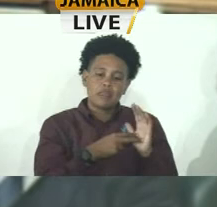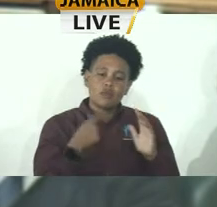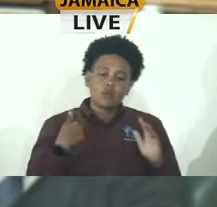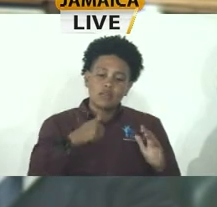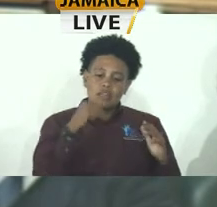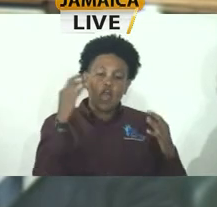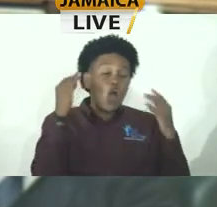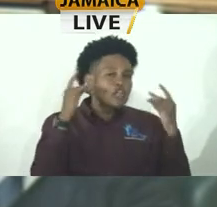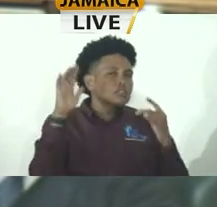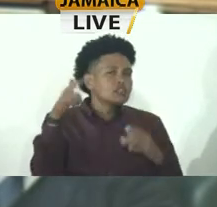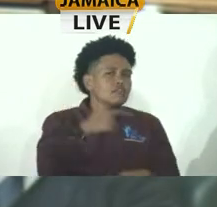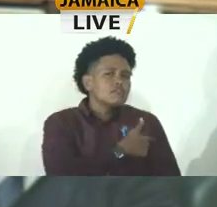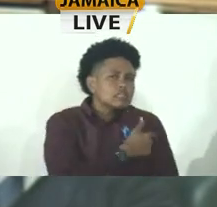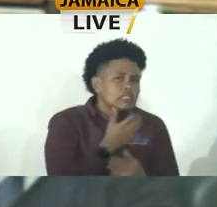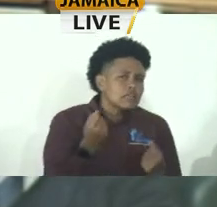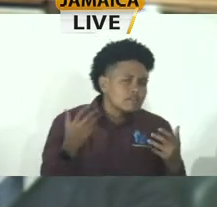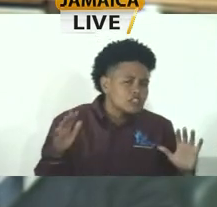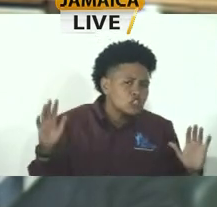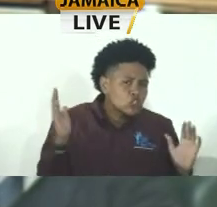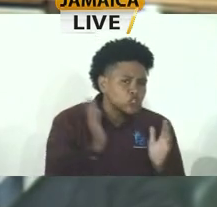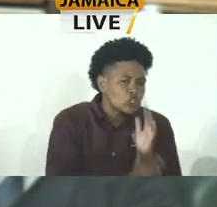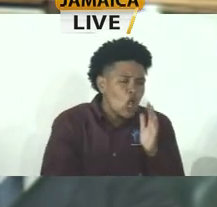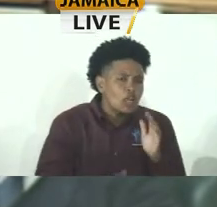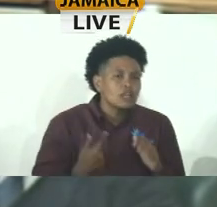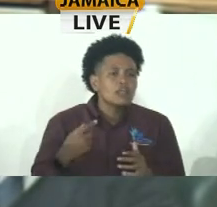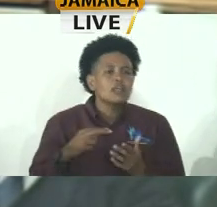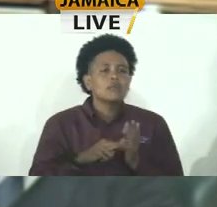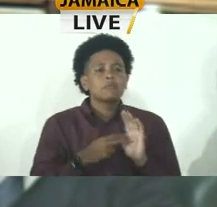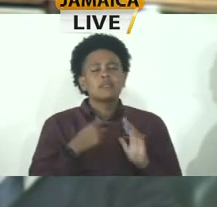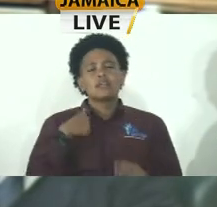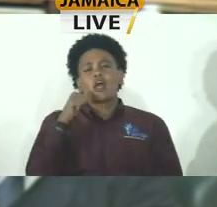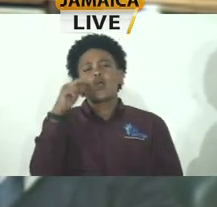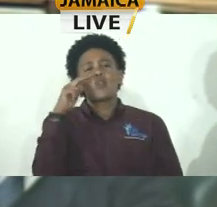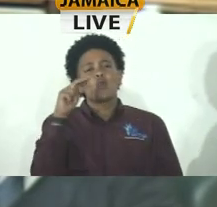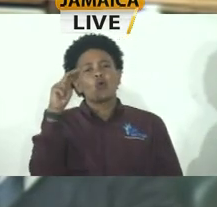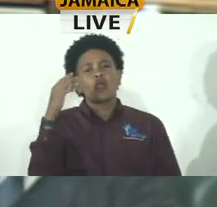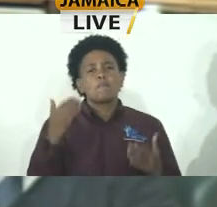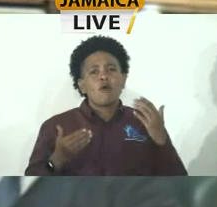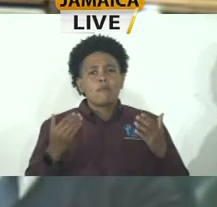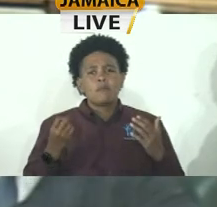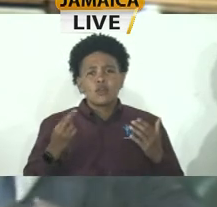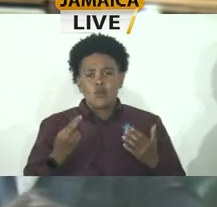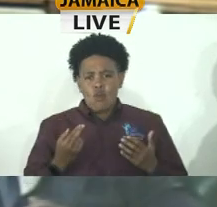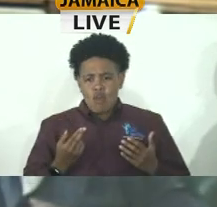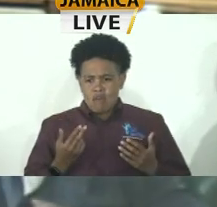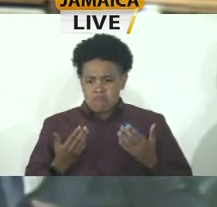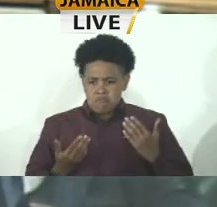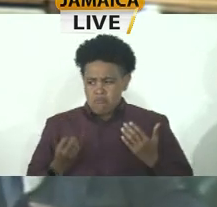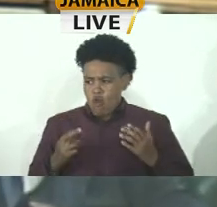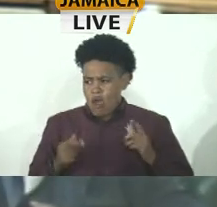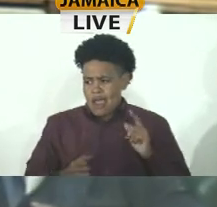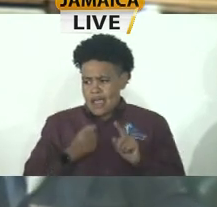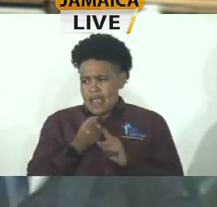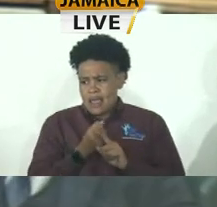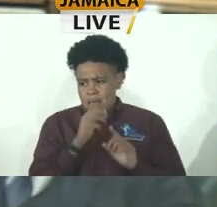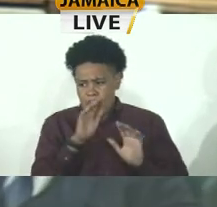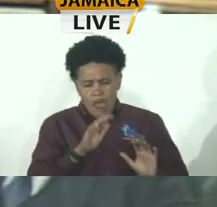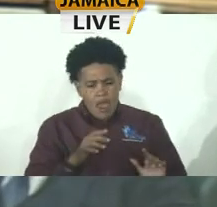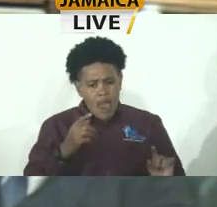considering it's not that we're not looking at the probability and the possibility and the impacts